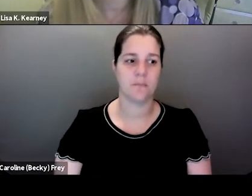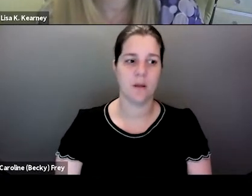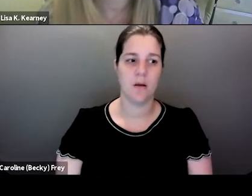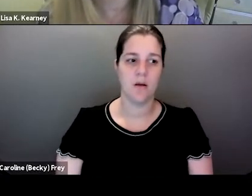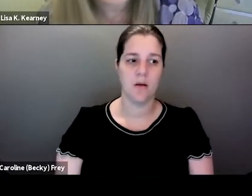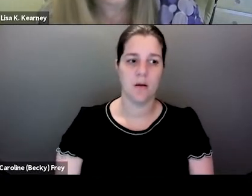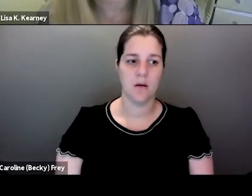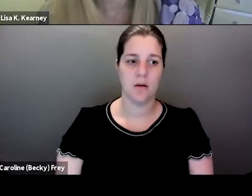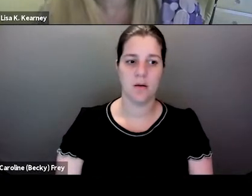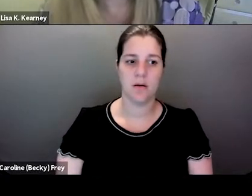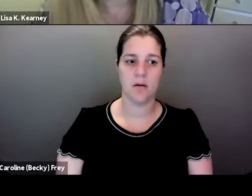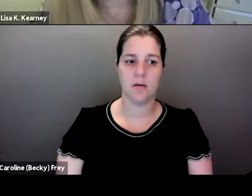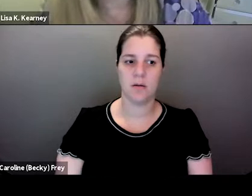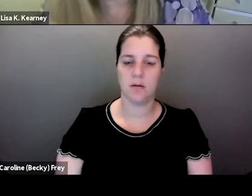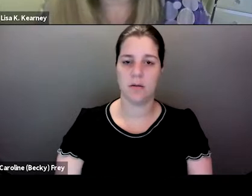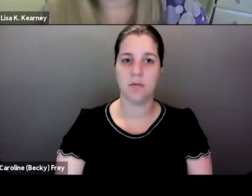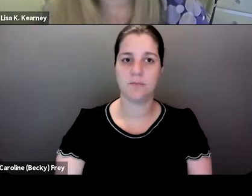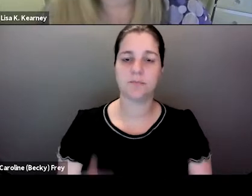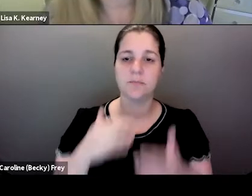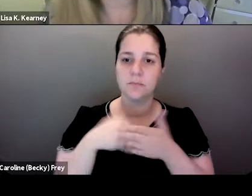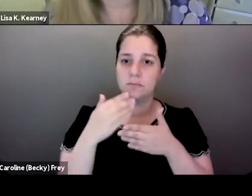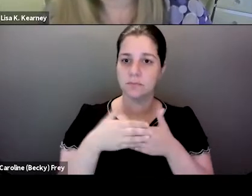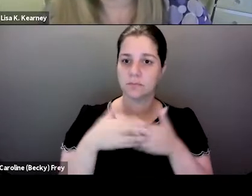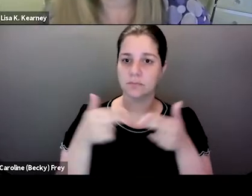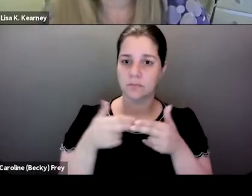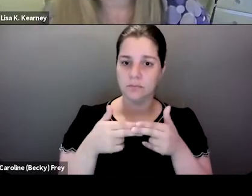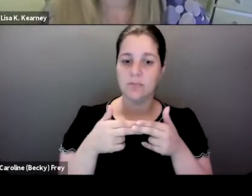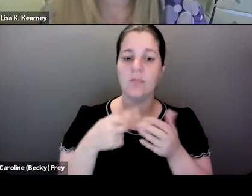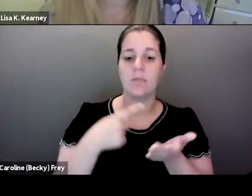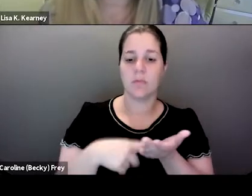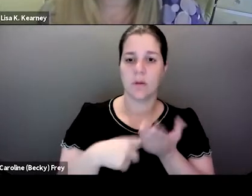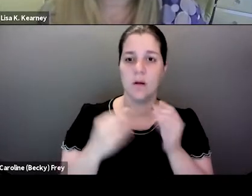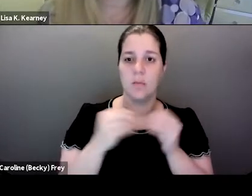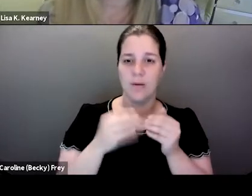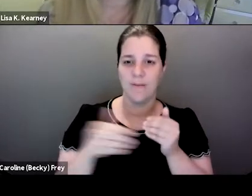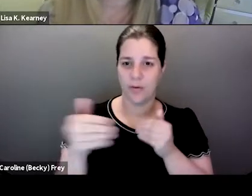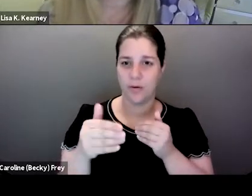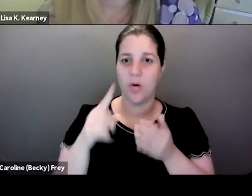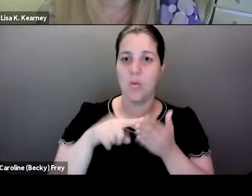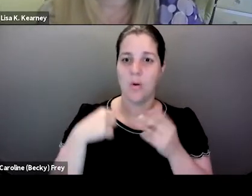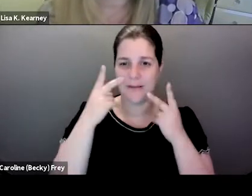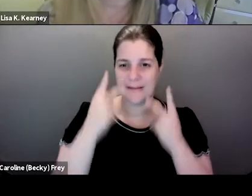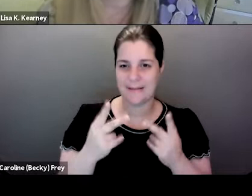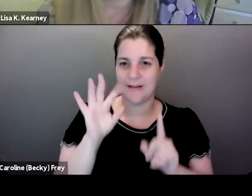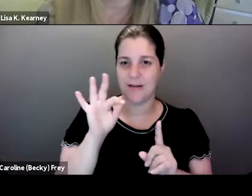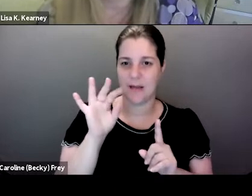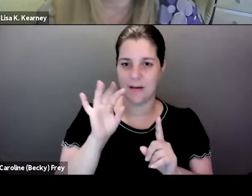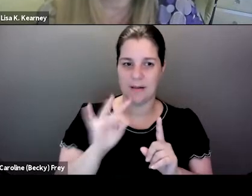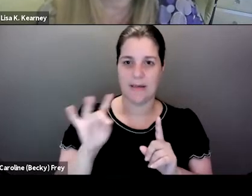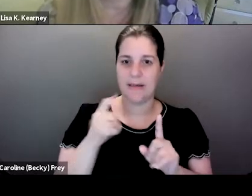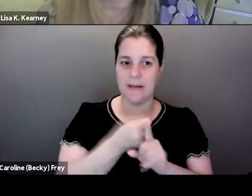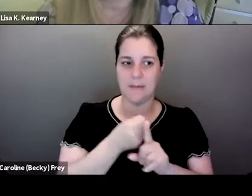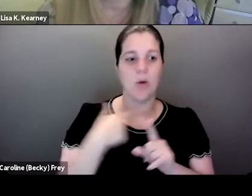a little bit further about what we see as 988 impacts. So looking at, we've done studies and done Monte